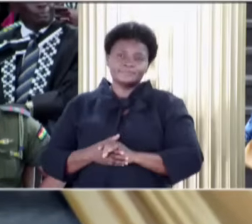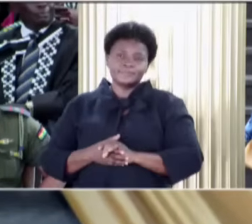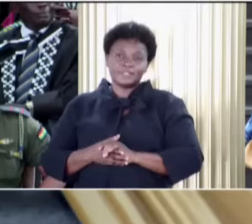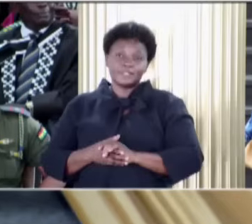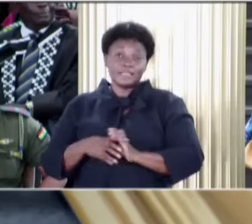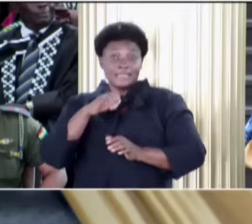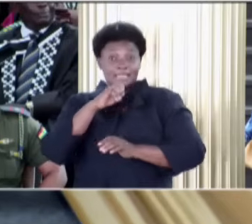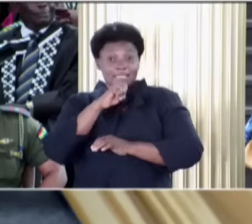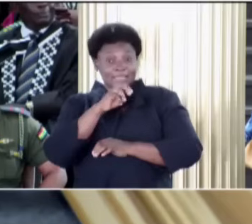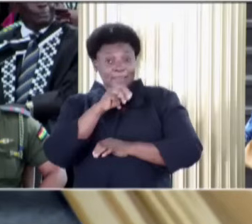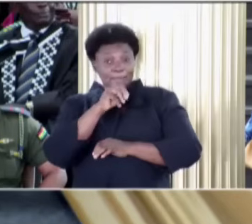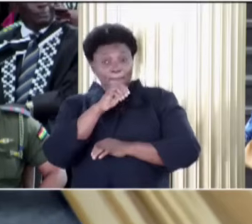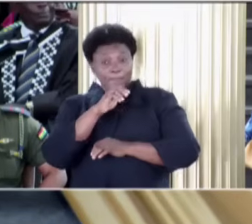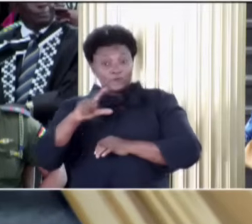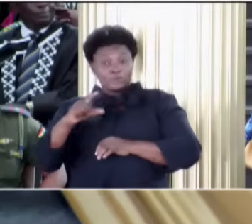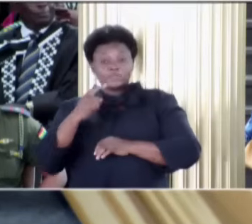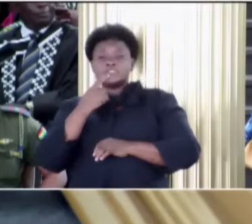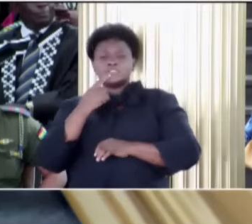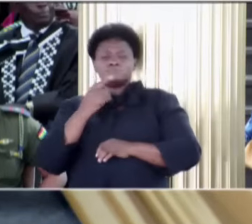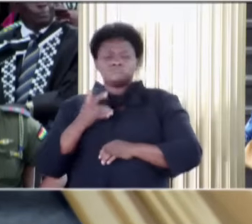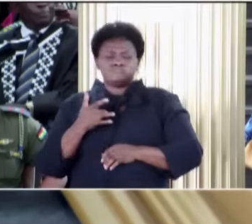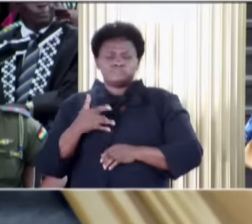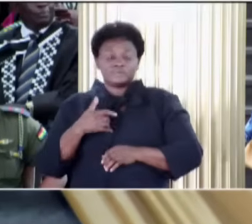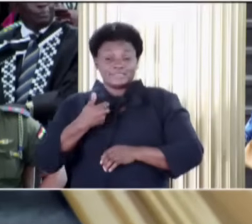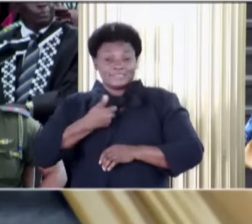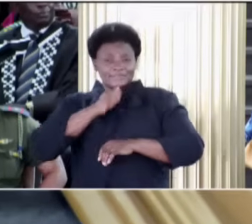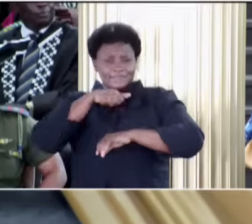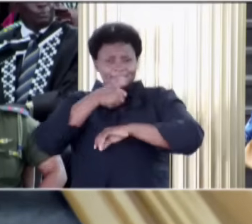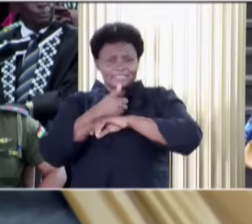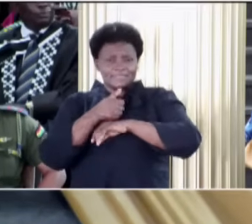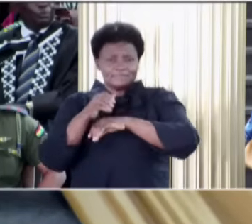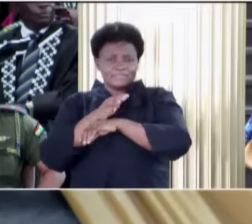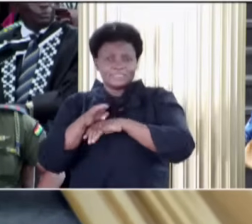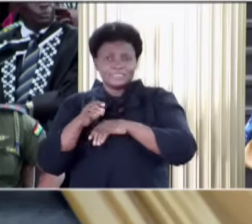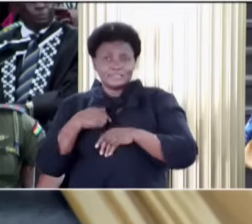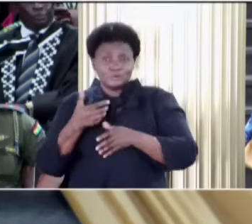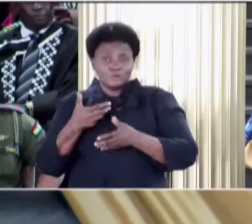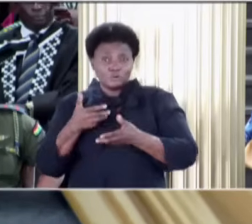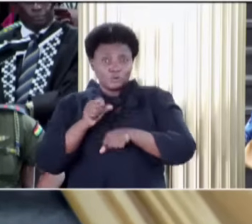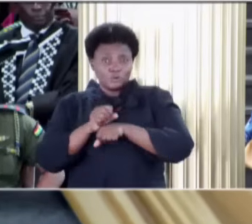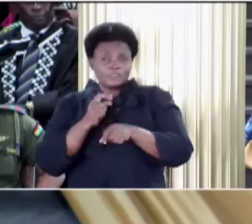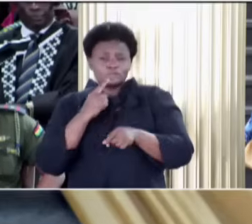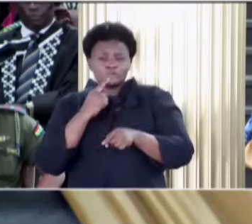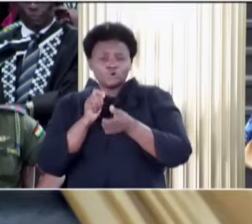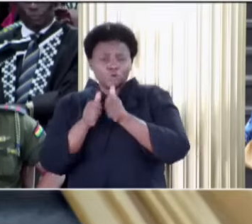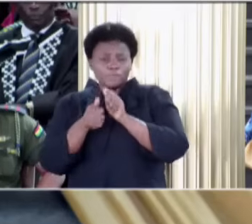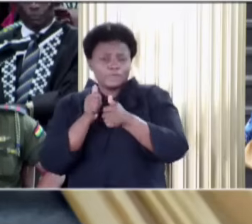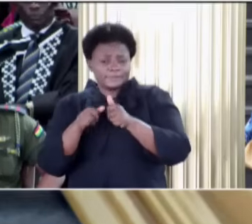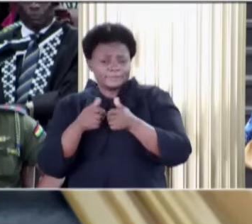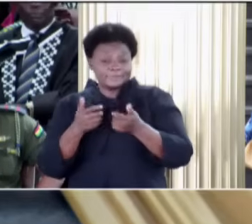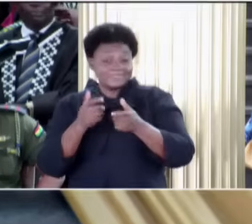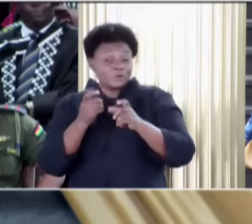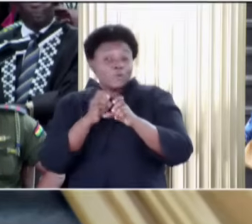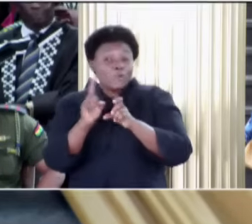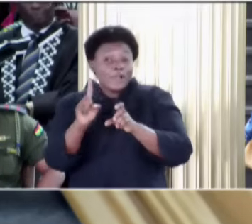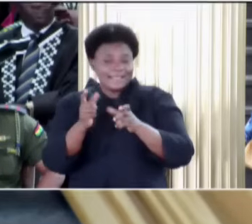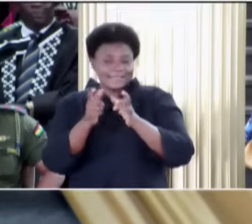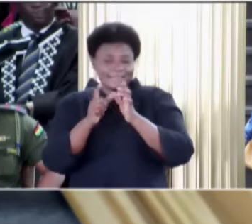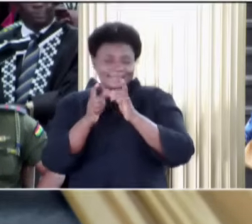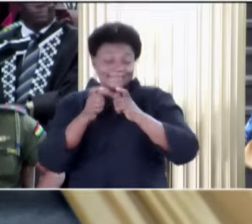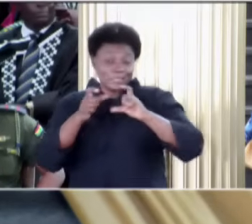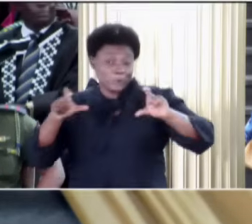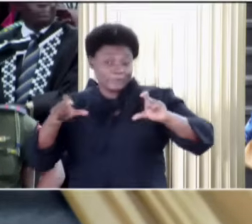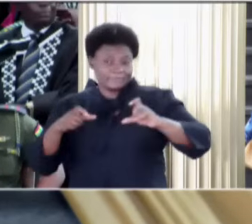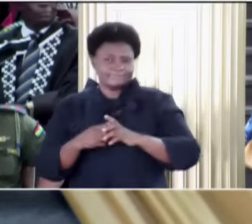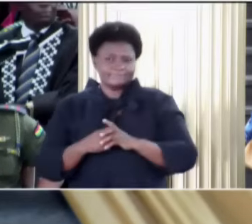Emmanuel is passionate about entrepreneurship and aspires to pursue a career in computational linguistics. And I believe